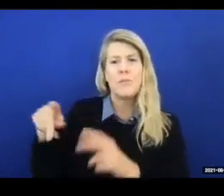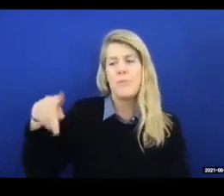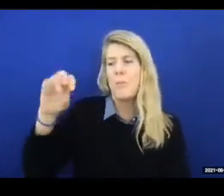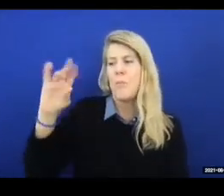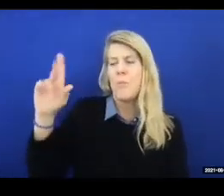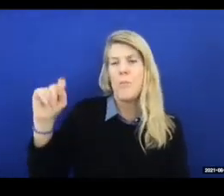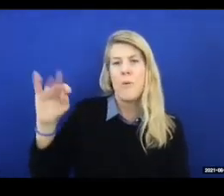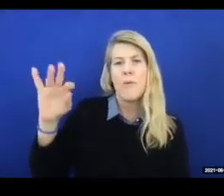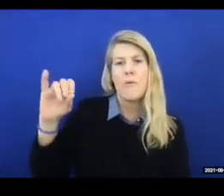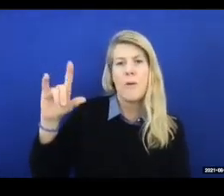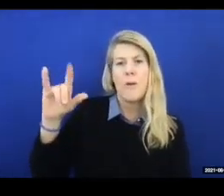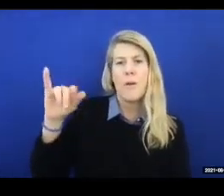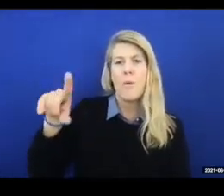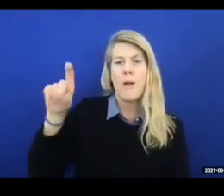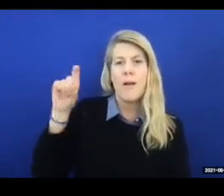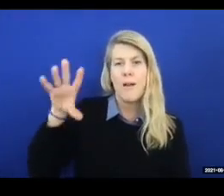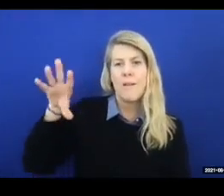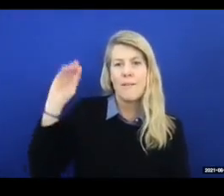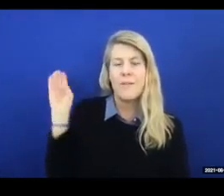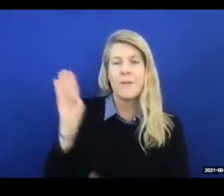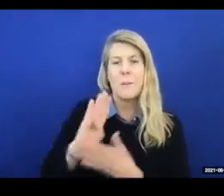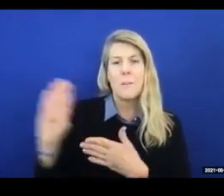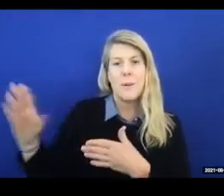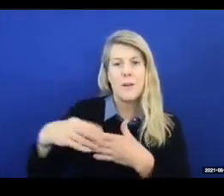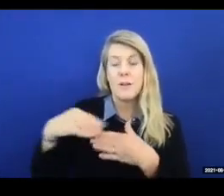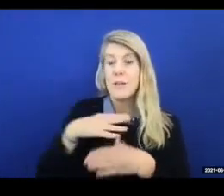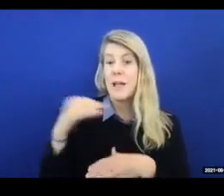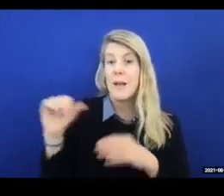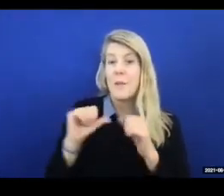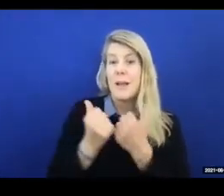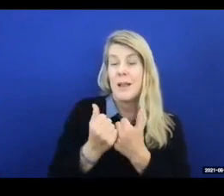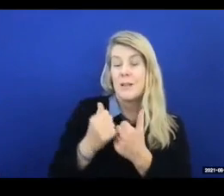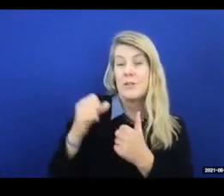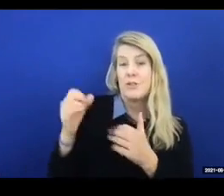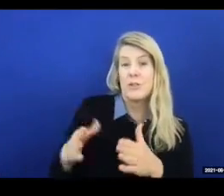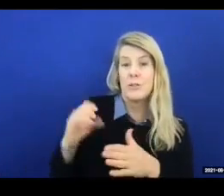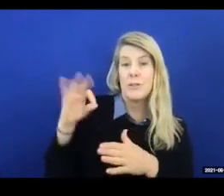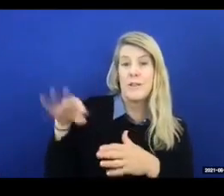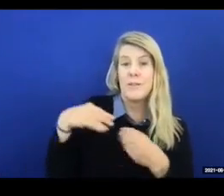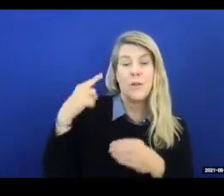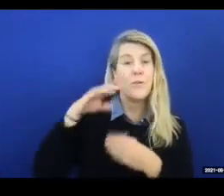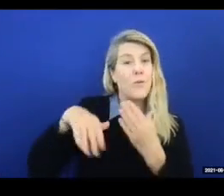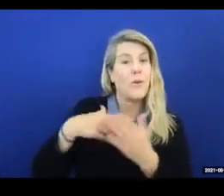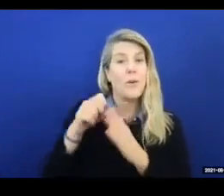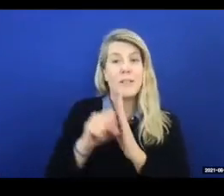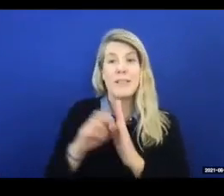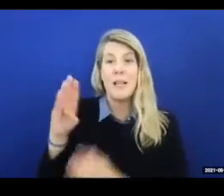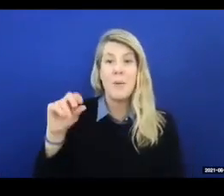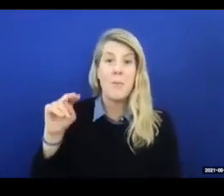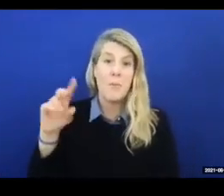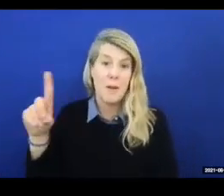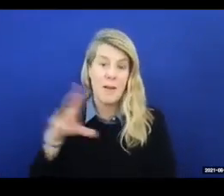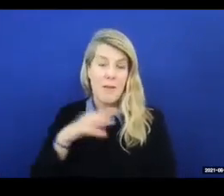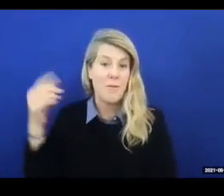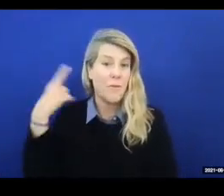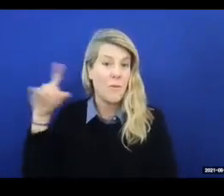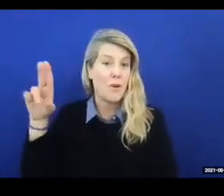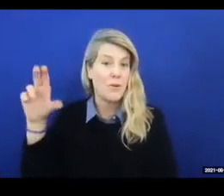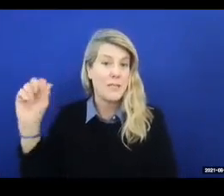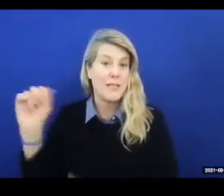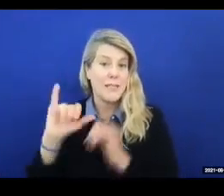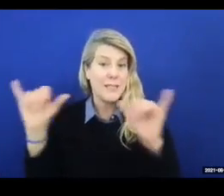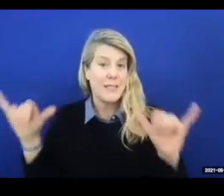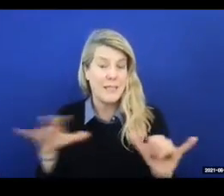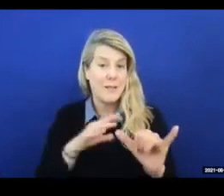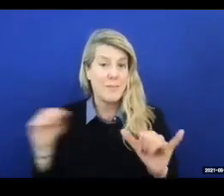$150 billion, and I am the agent of sale for all state bonds, including the UC systems and